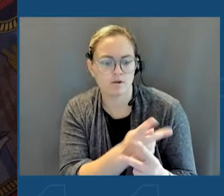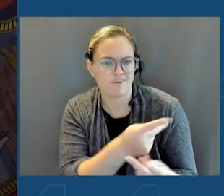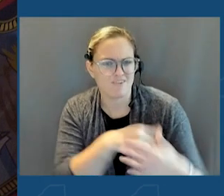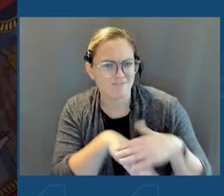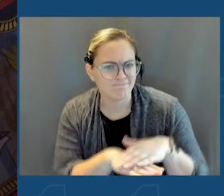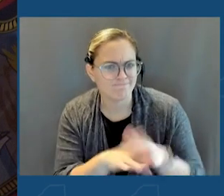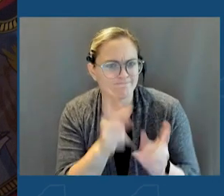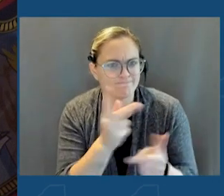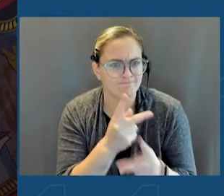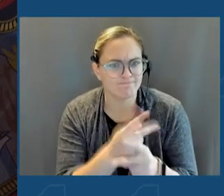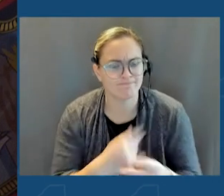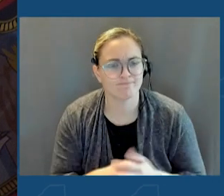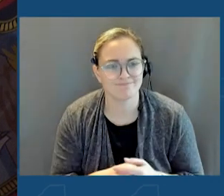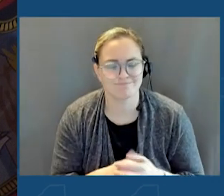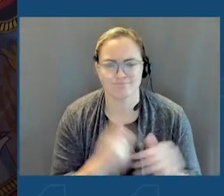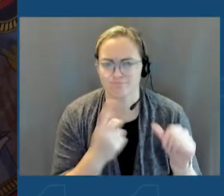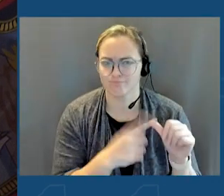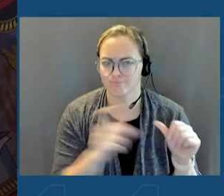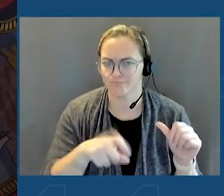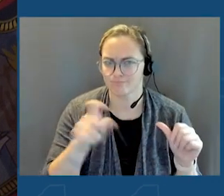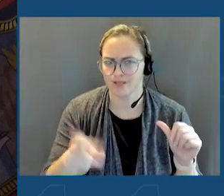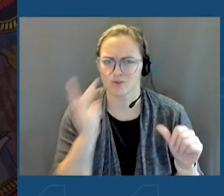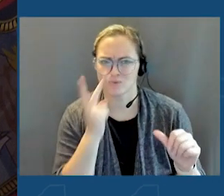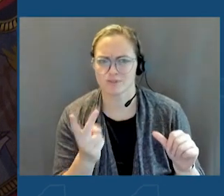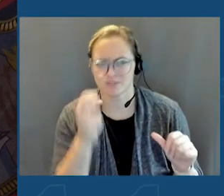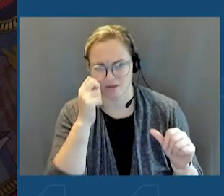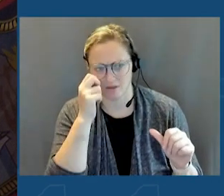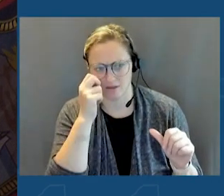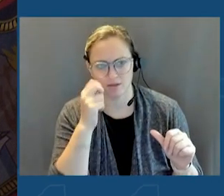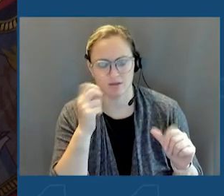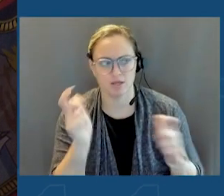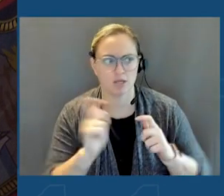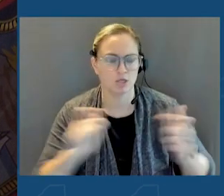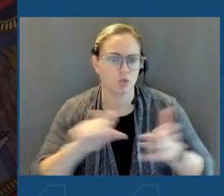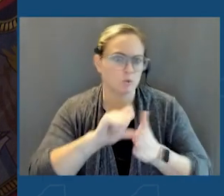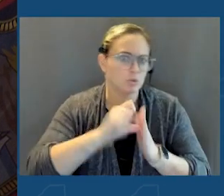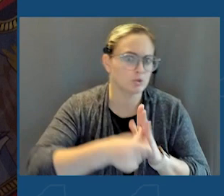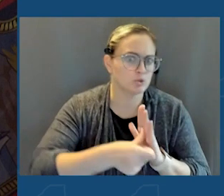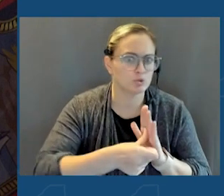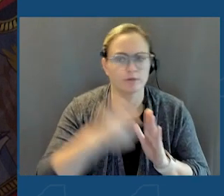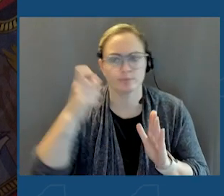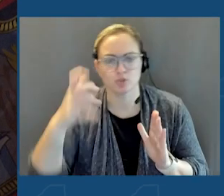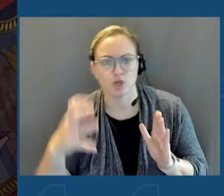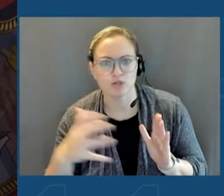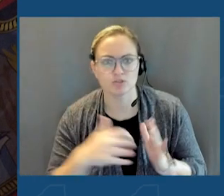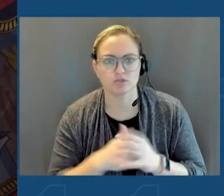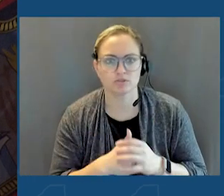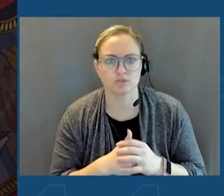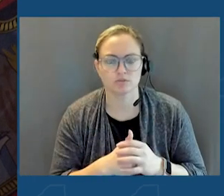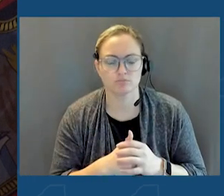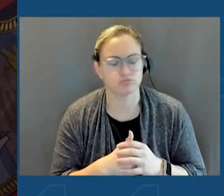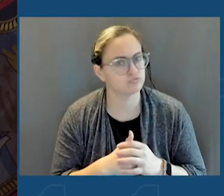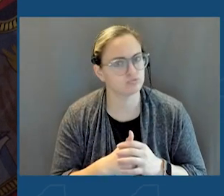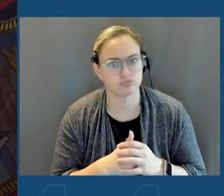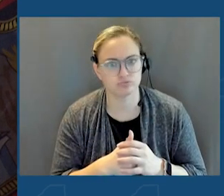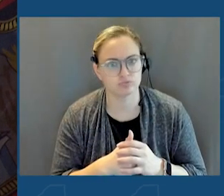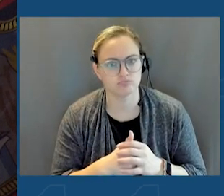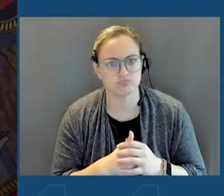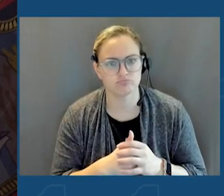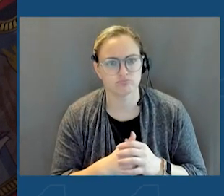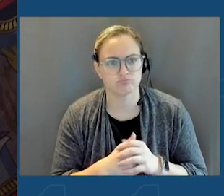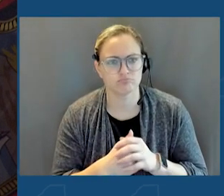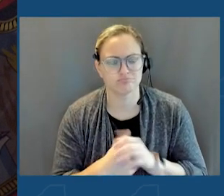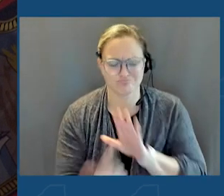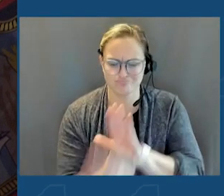First of all, in Texas, we saw a mega extremist judge try to invalidate the